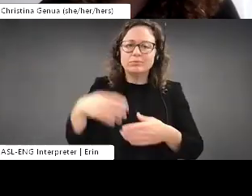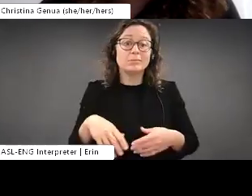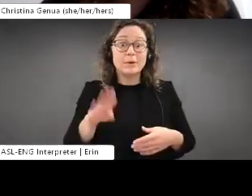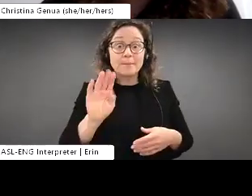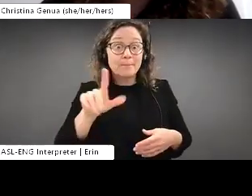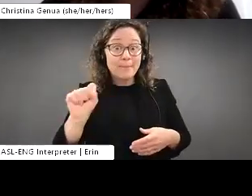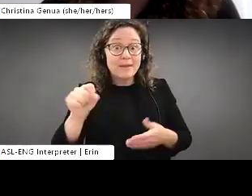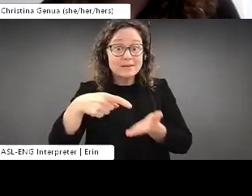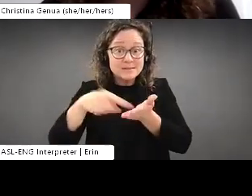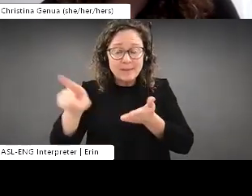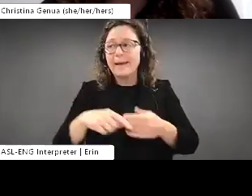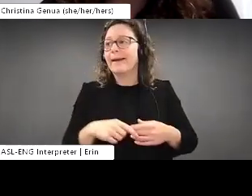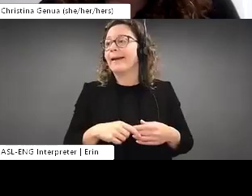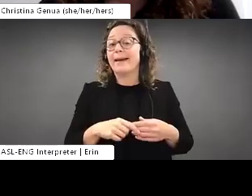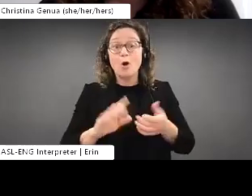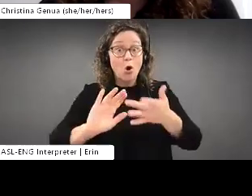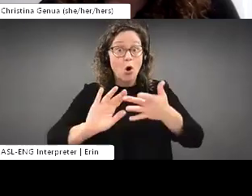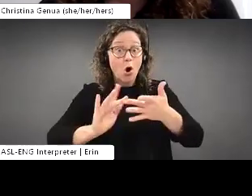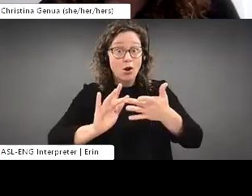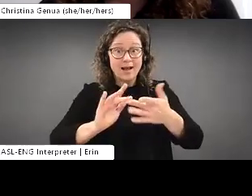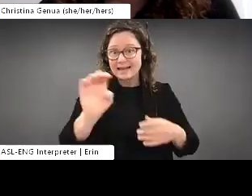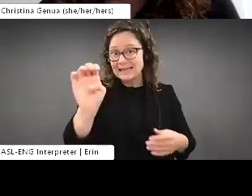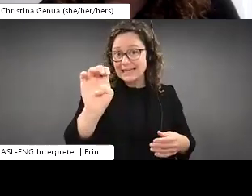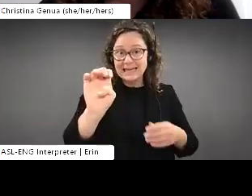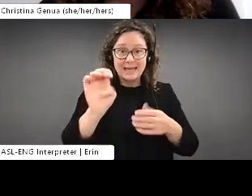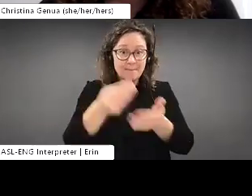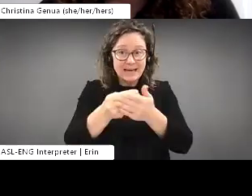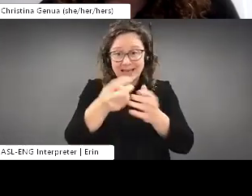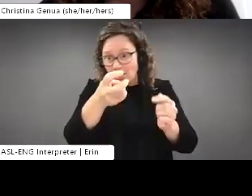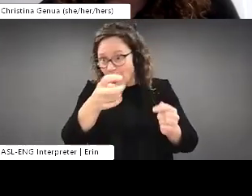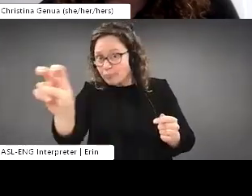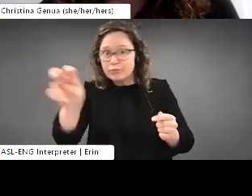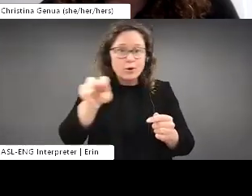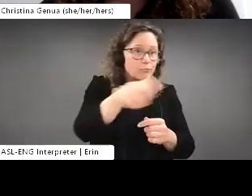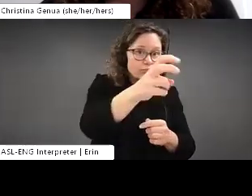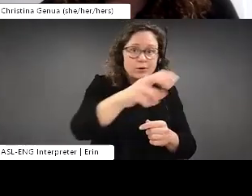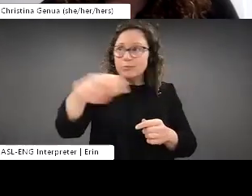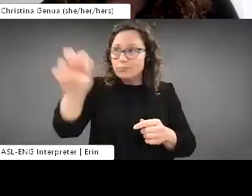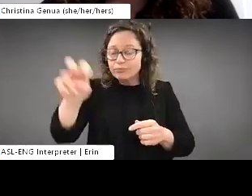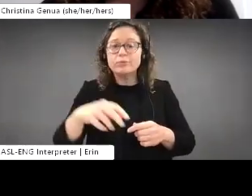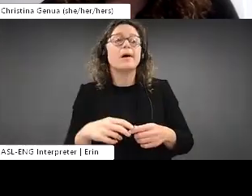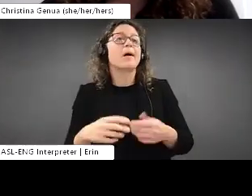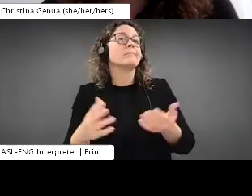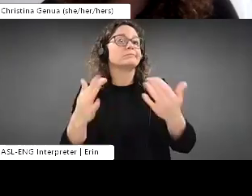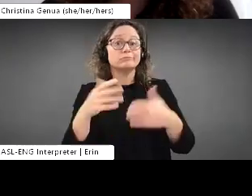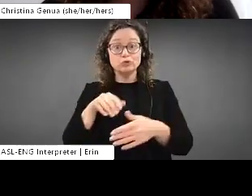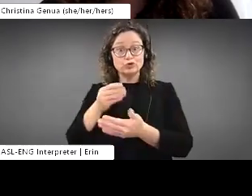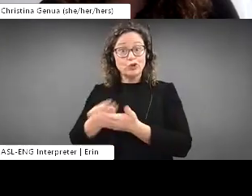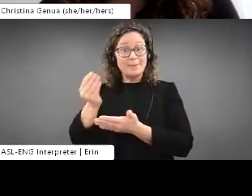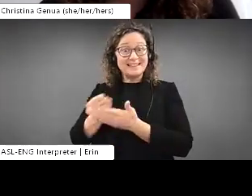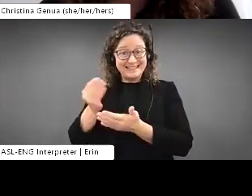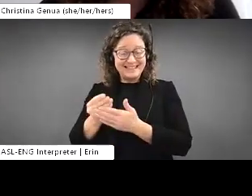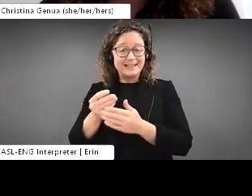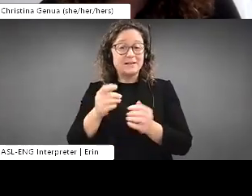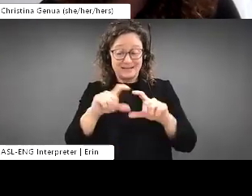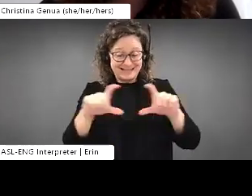do e-transfers, you can, um, when you're at a store using your debit card, the